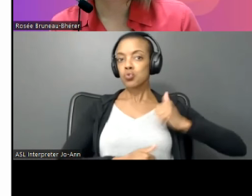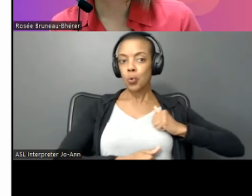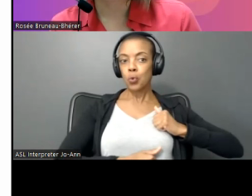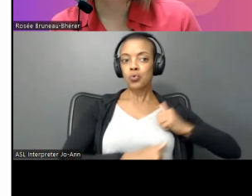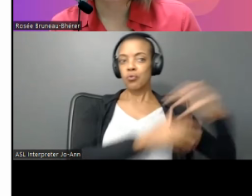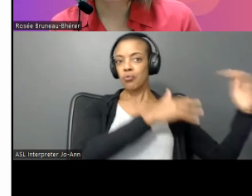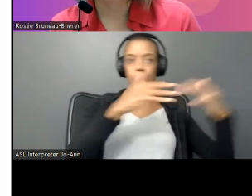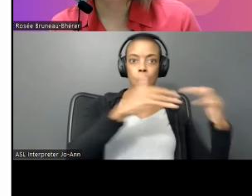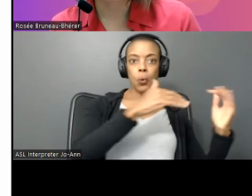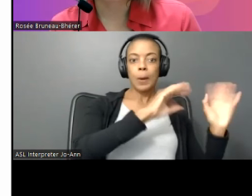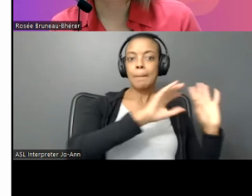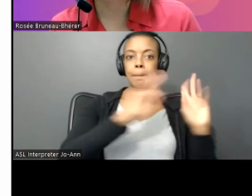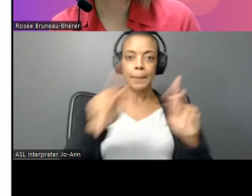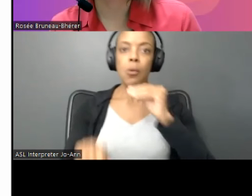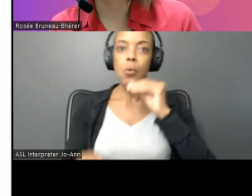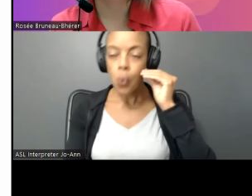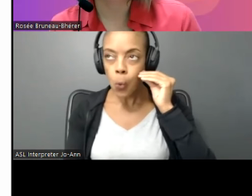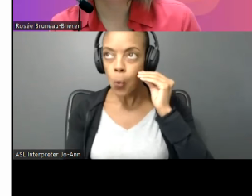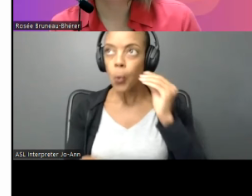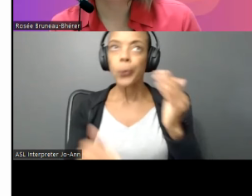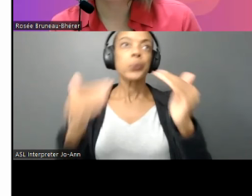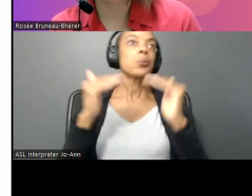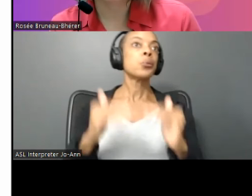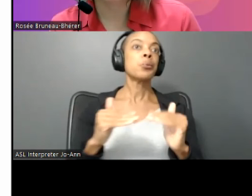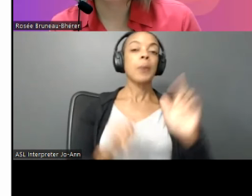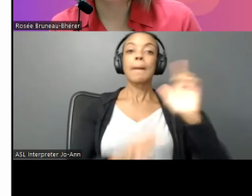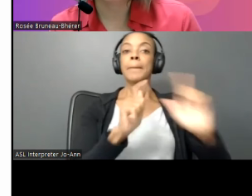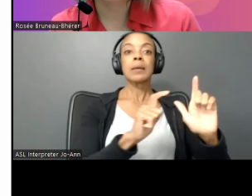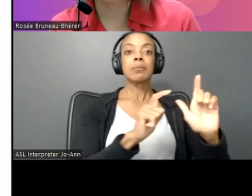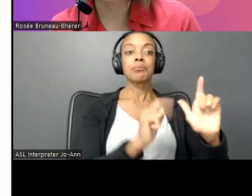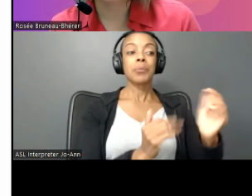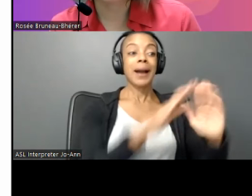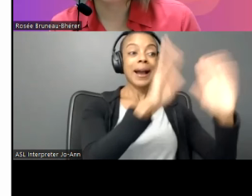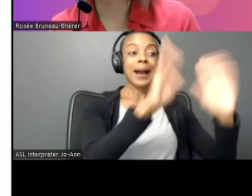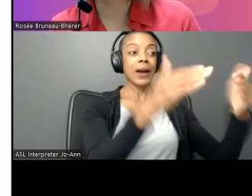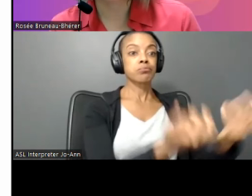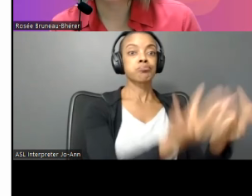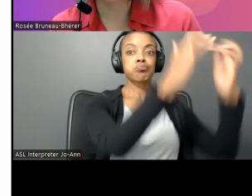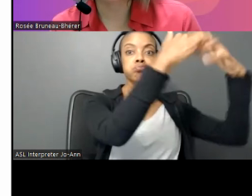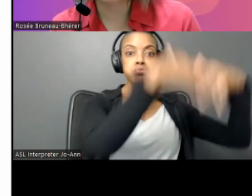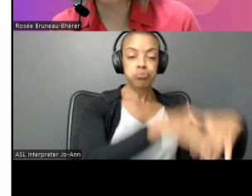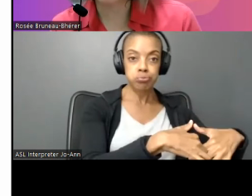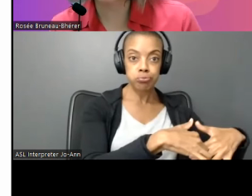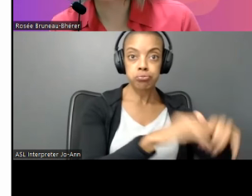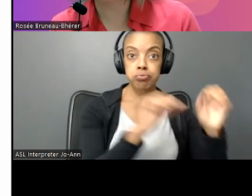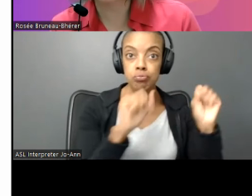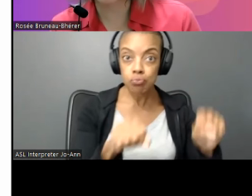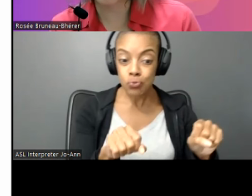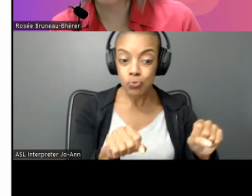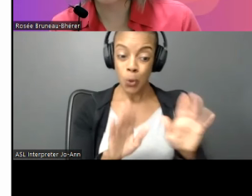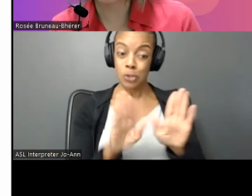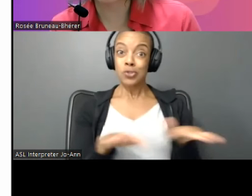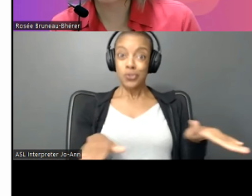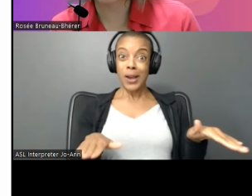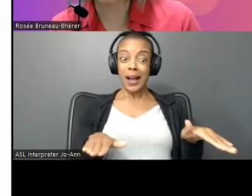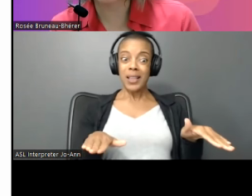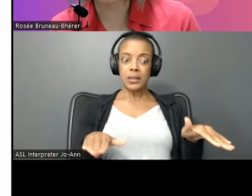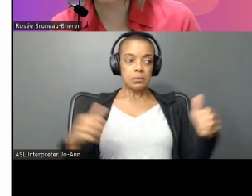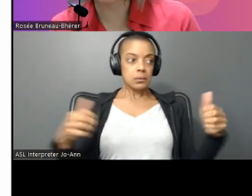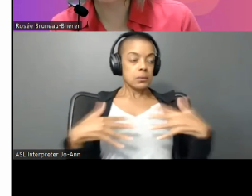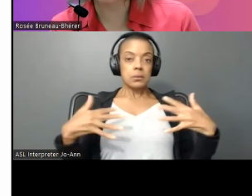has burnt down and they were scared for their life. Well, a child can fear for his life in a real sense, or when it comes